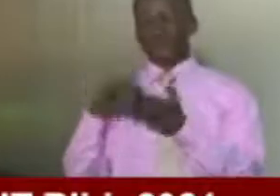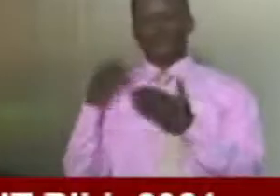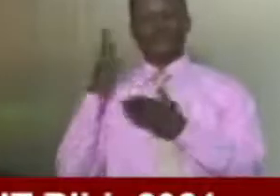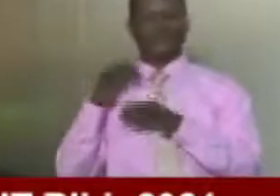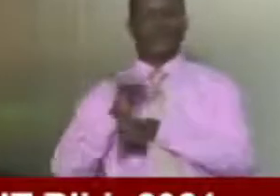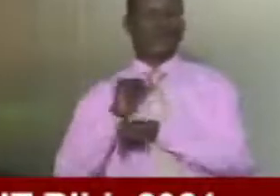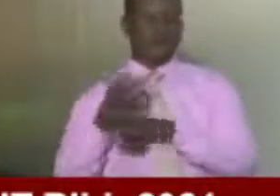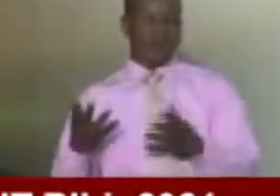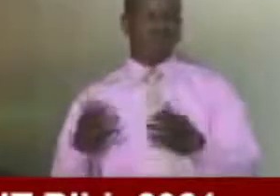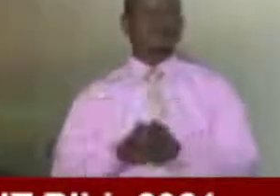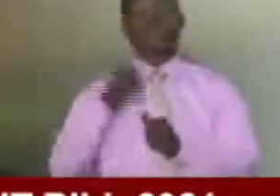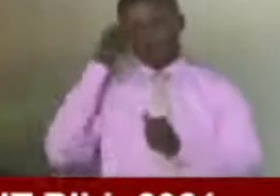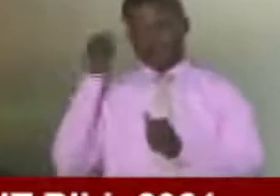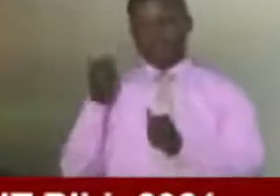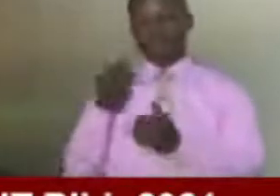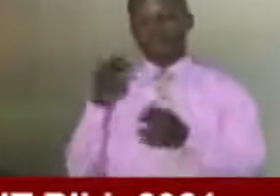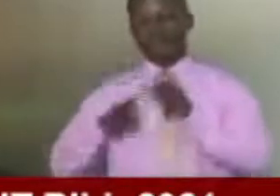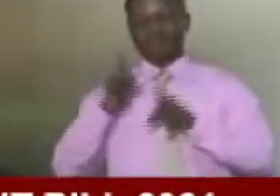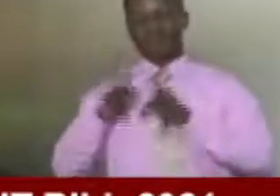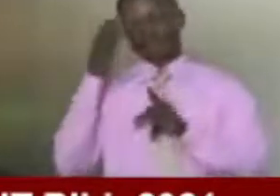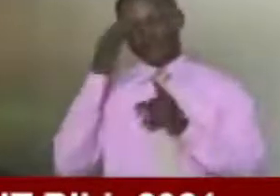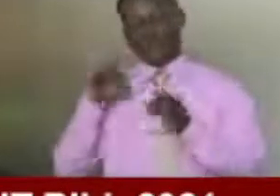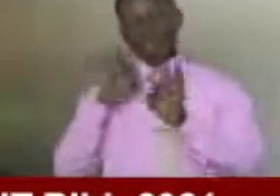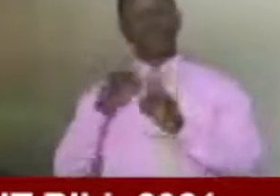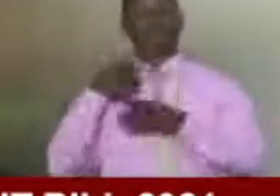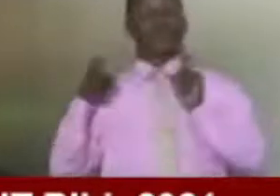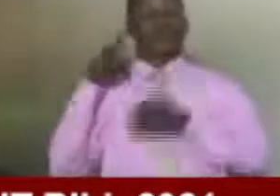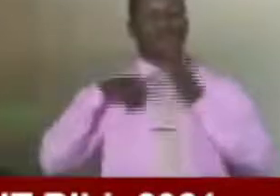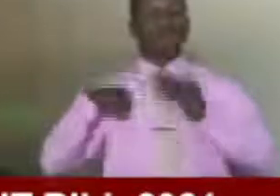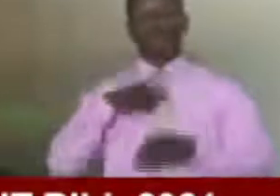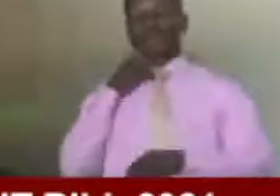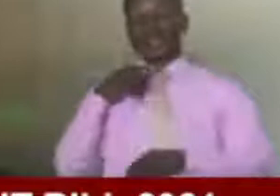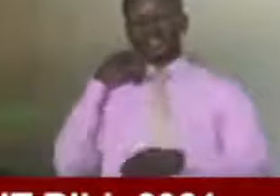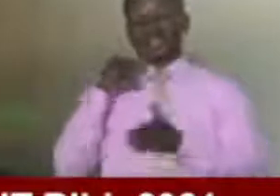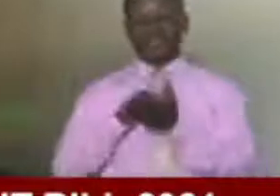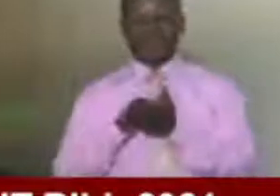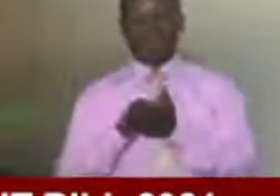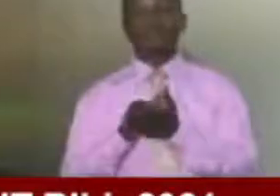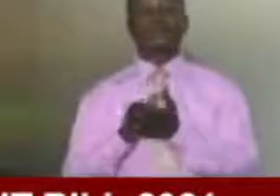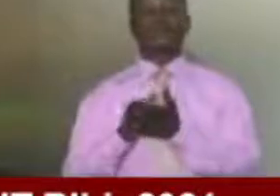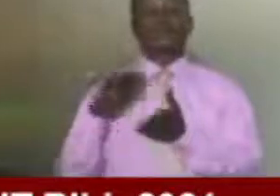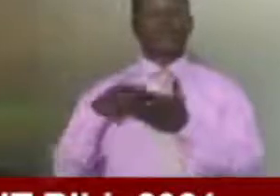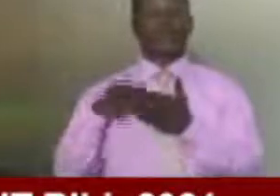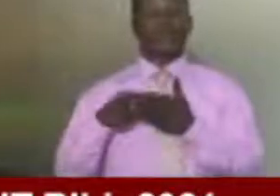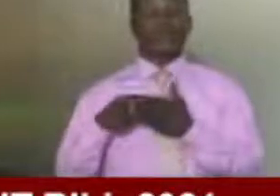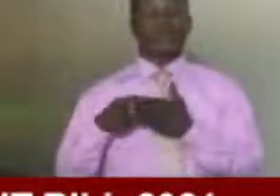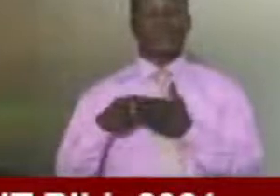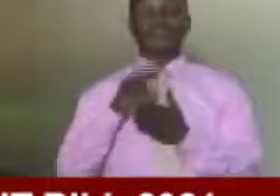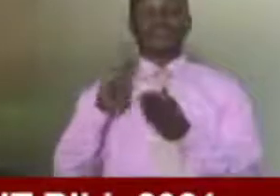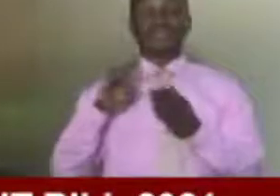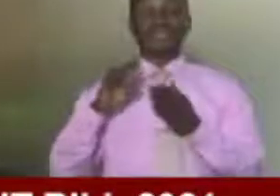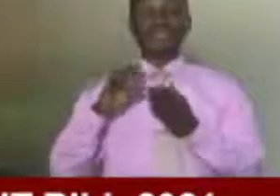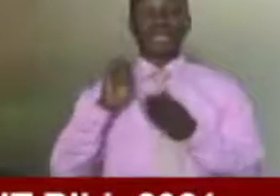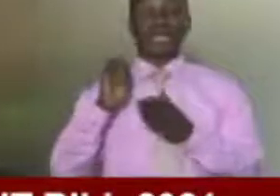more than before, because it's like garbage in, garbage out. What we are saying, we're not talking about electronic voting. We're talking about electronic transmission of all